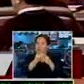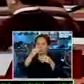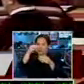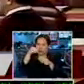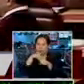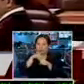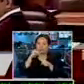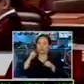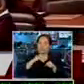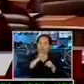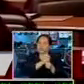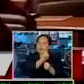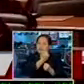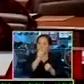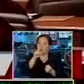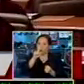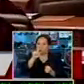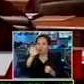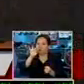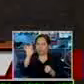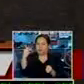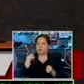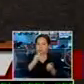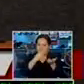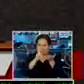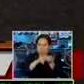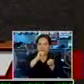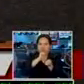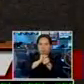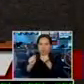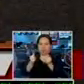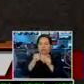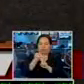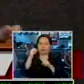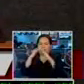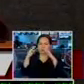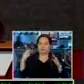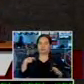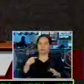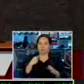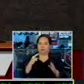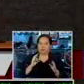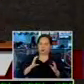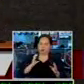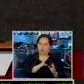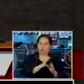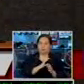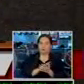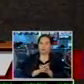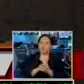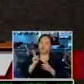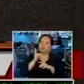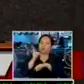by 188 members of the House of Representatives. The